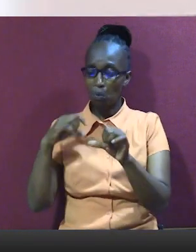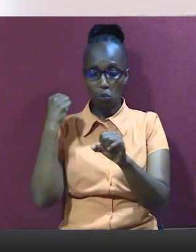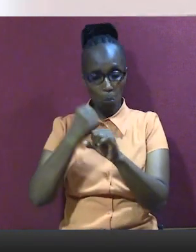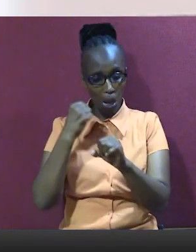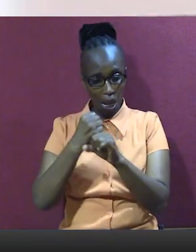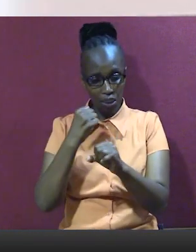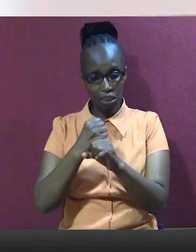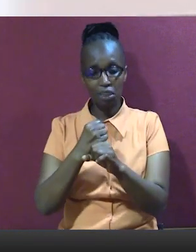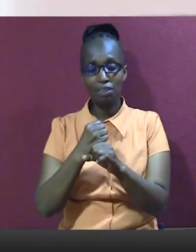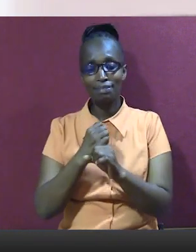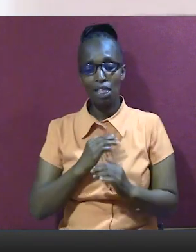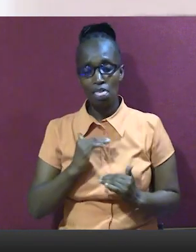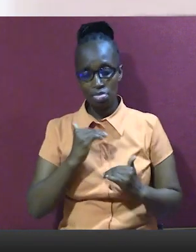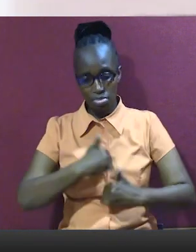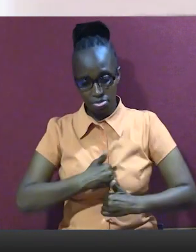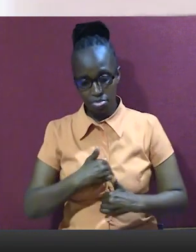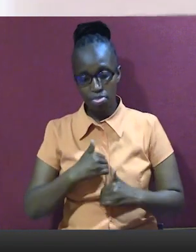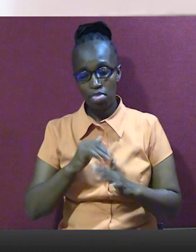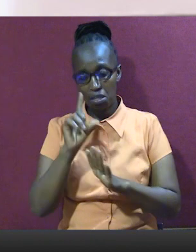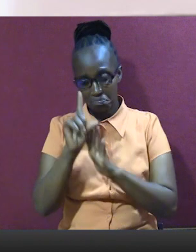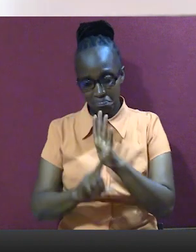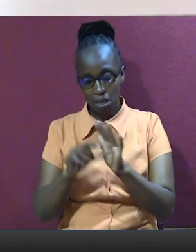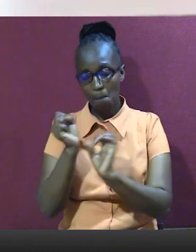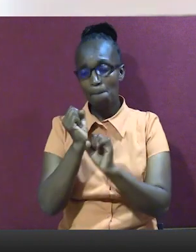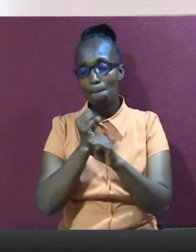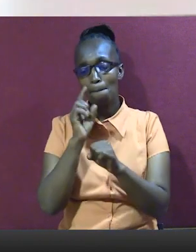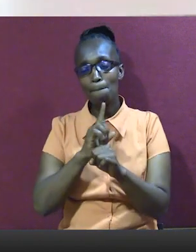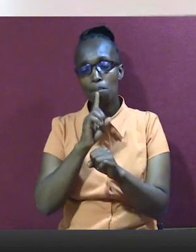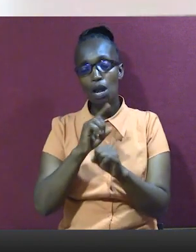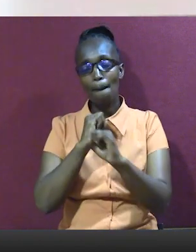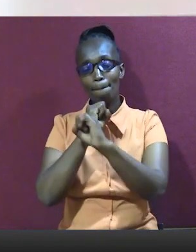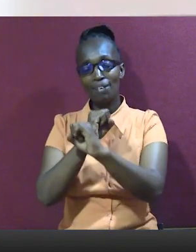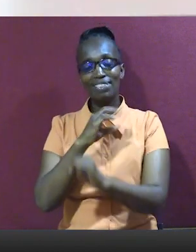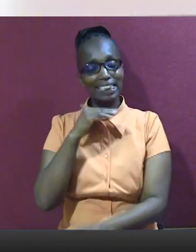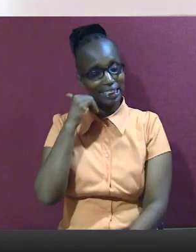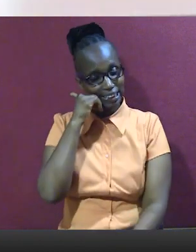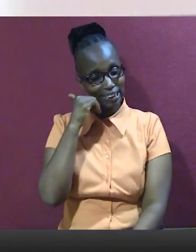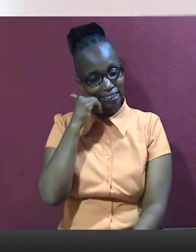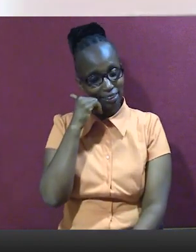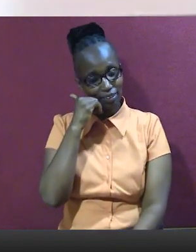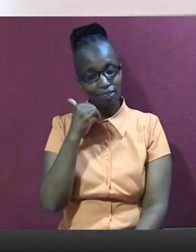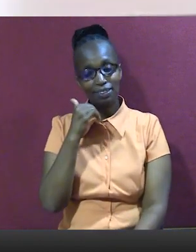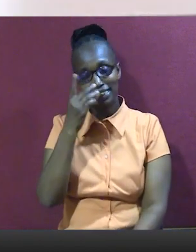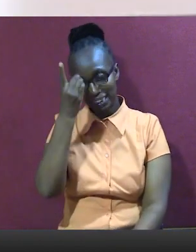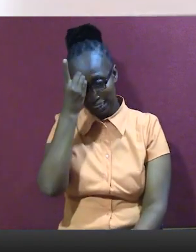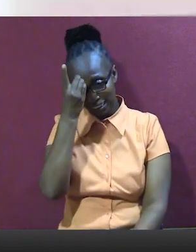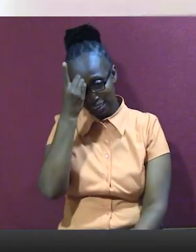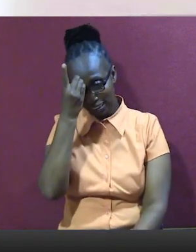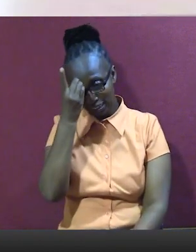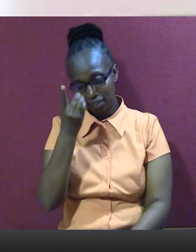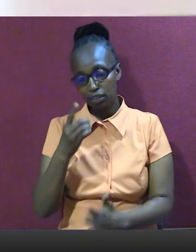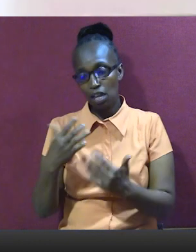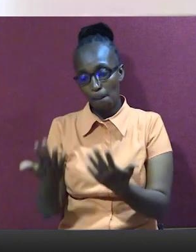They work tirelessly to ensure that we are preventing diseases. They work